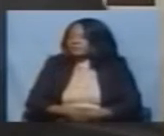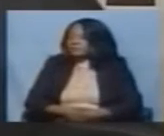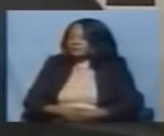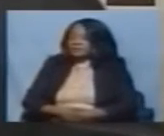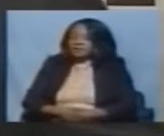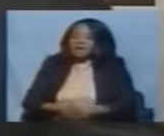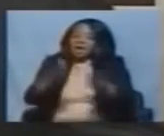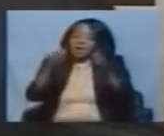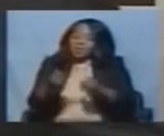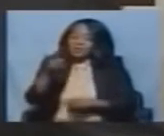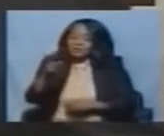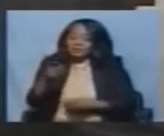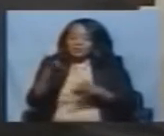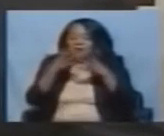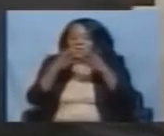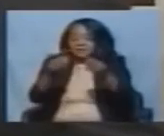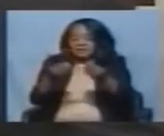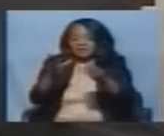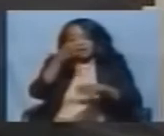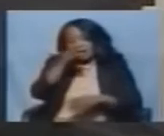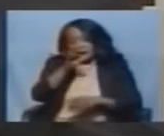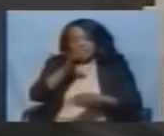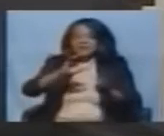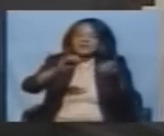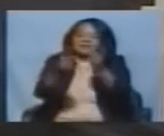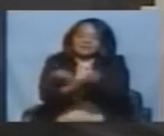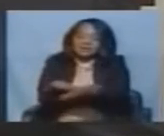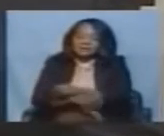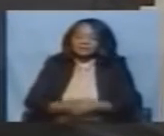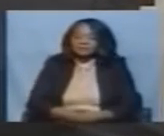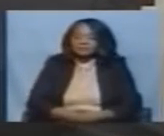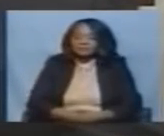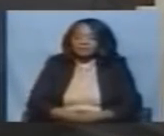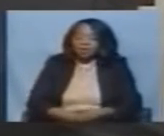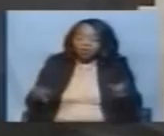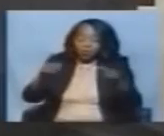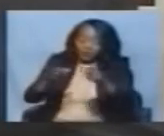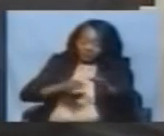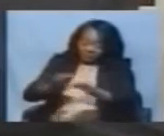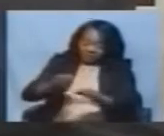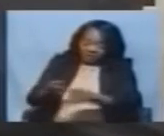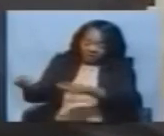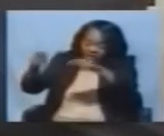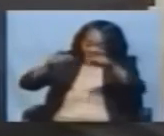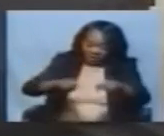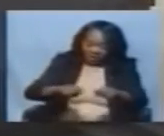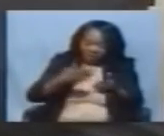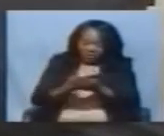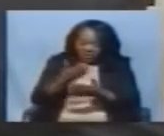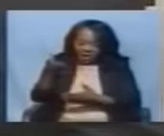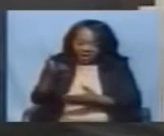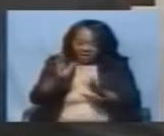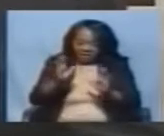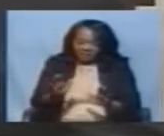to appreciate that corruption is in the chain. Just hear me. So when the specification are done, it comes to a buyer. The buyer could do certain things as